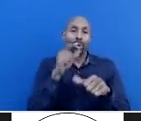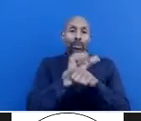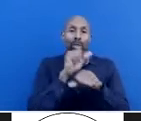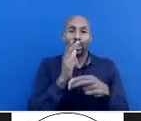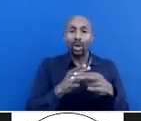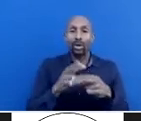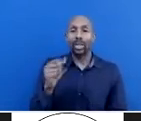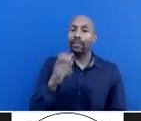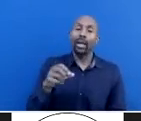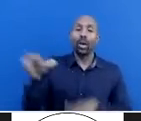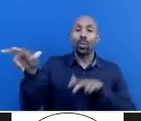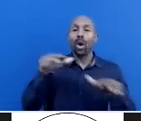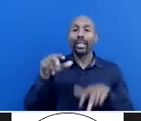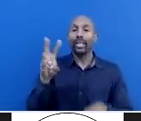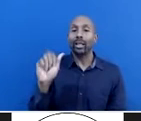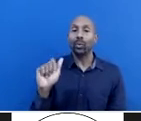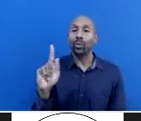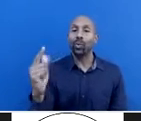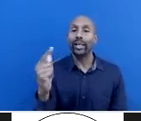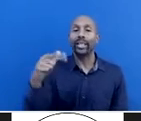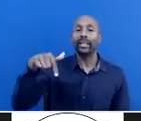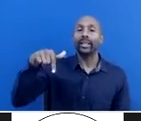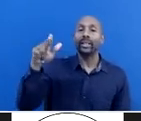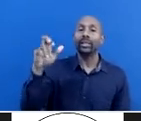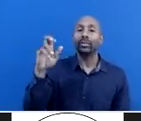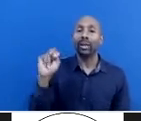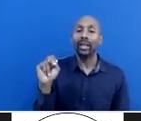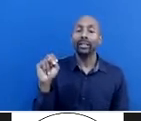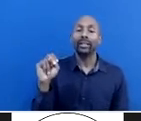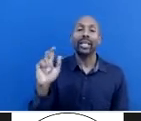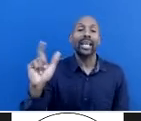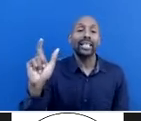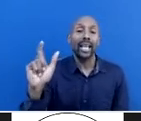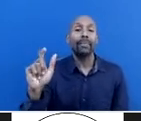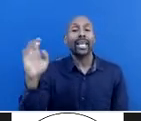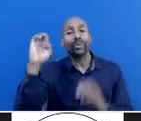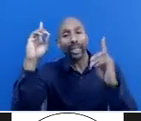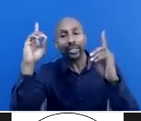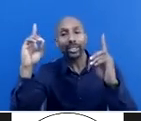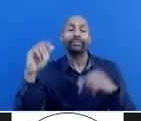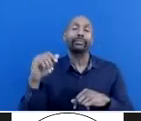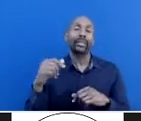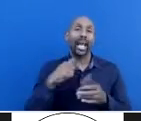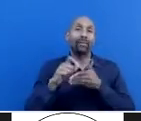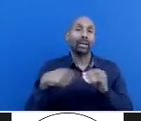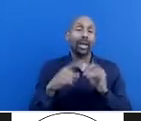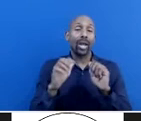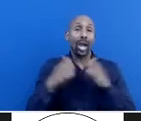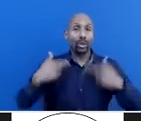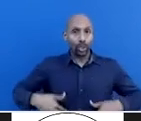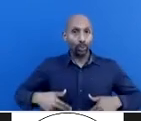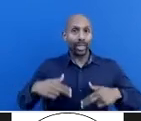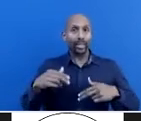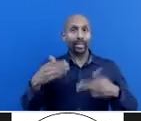West Africa. So I write about how human beings come to embody sacred texts, okay? Sylvester